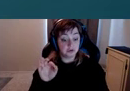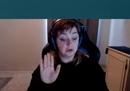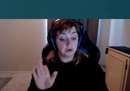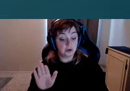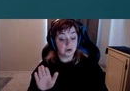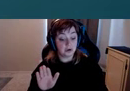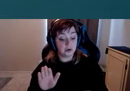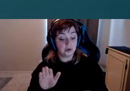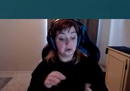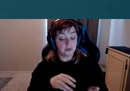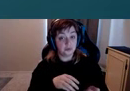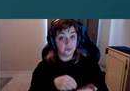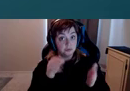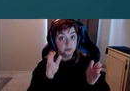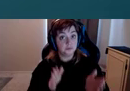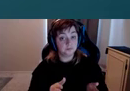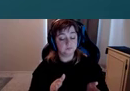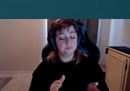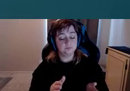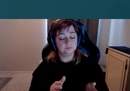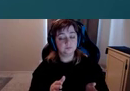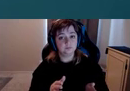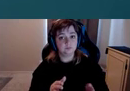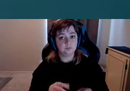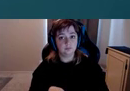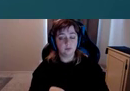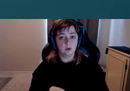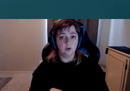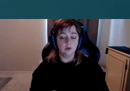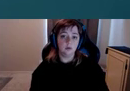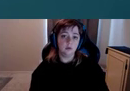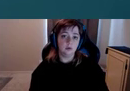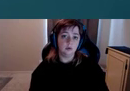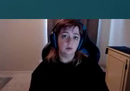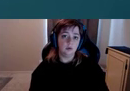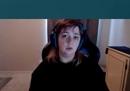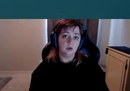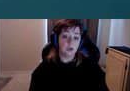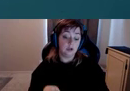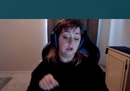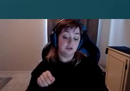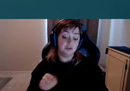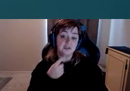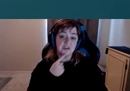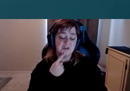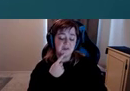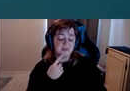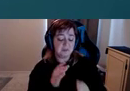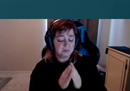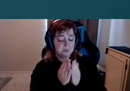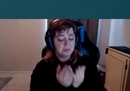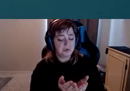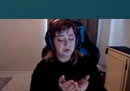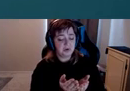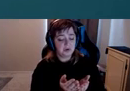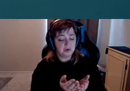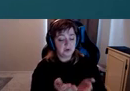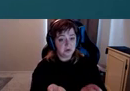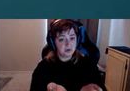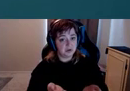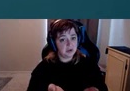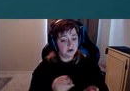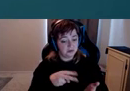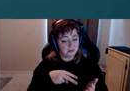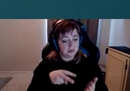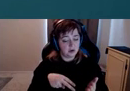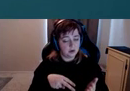one caveat she had is if you took a book, You read it. You had to write her an email about what you thought